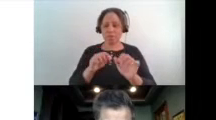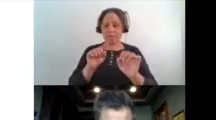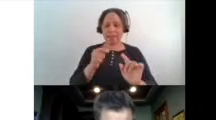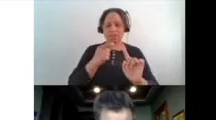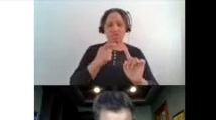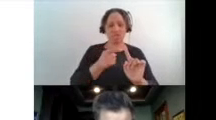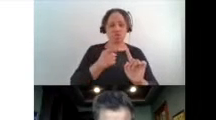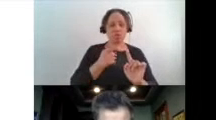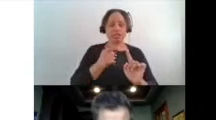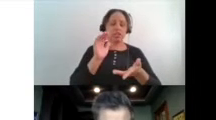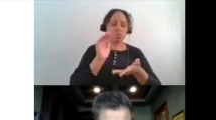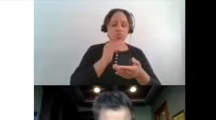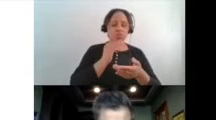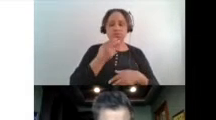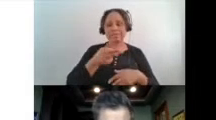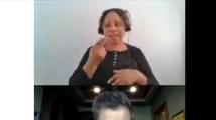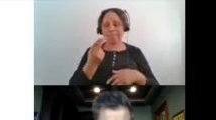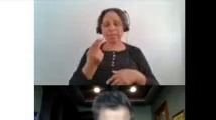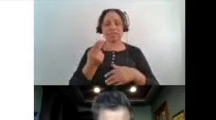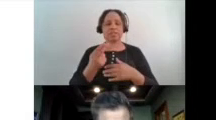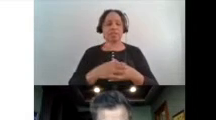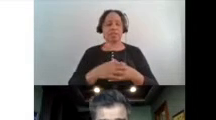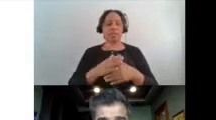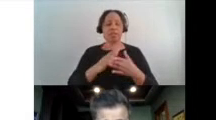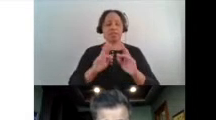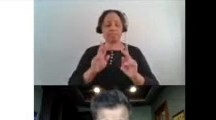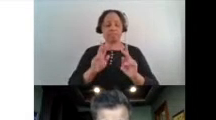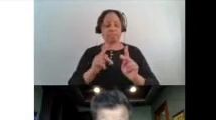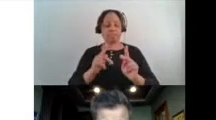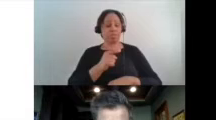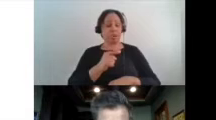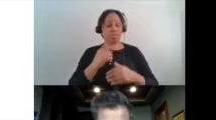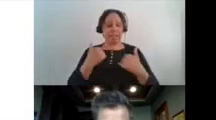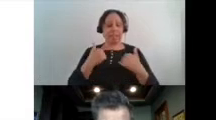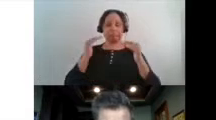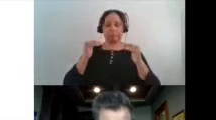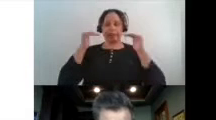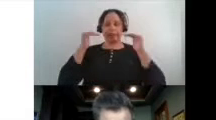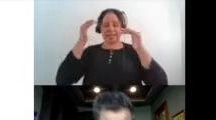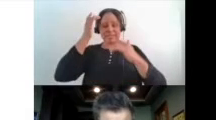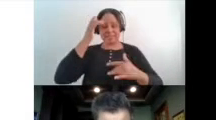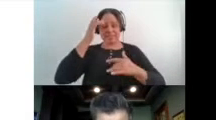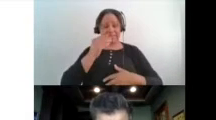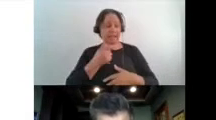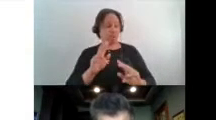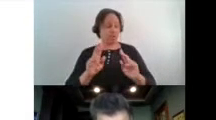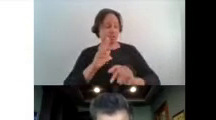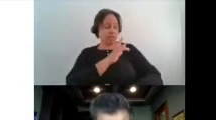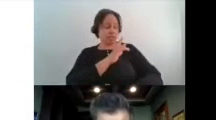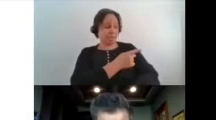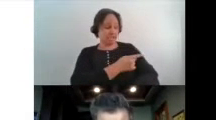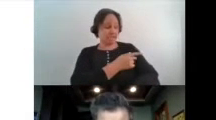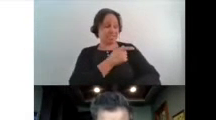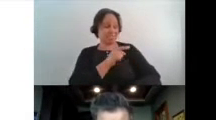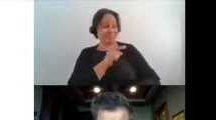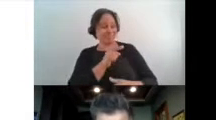kidney disease reverses. There are those patients that will present with very advanced disease, And in those patients, we'll see